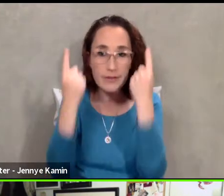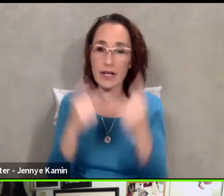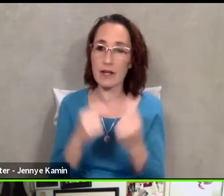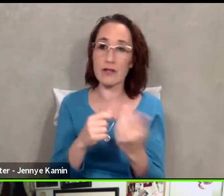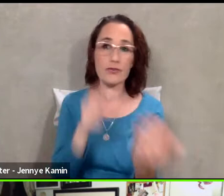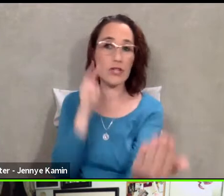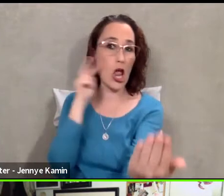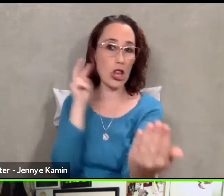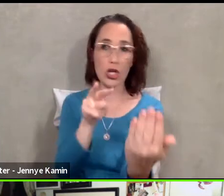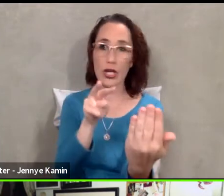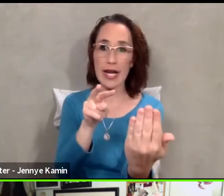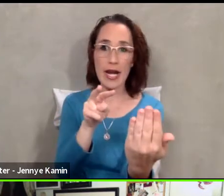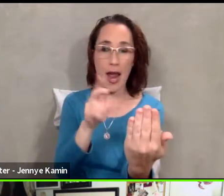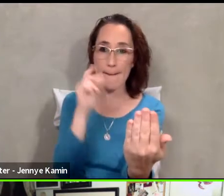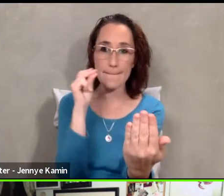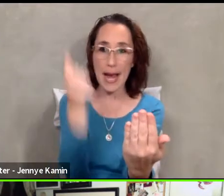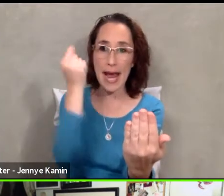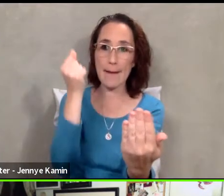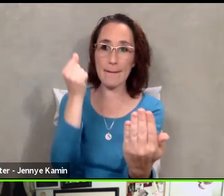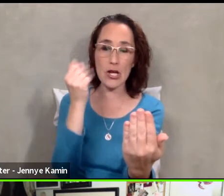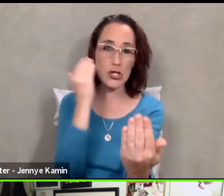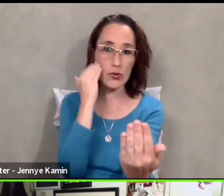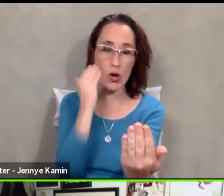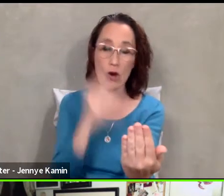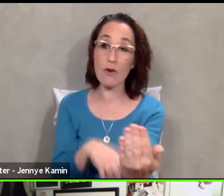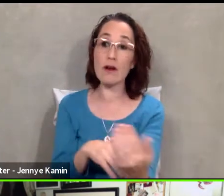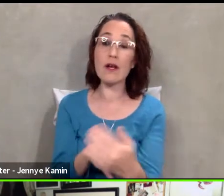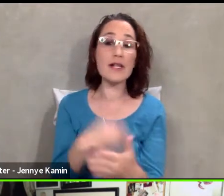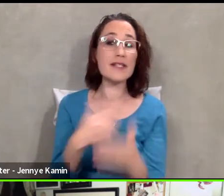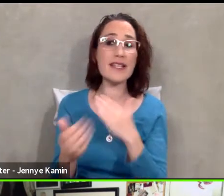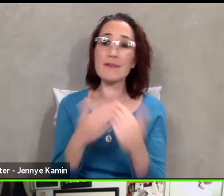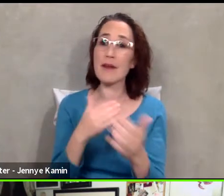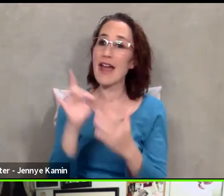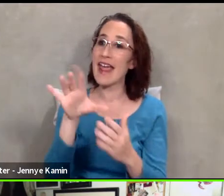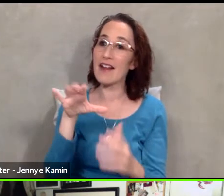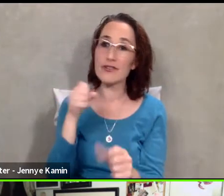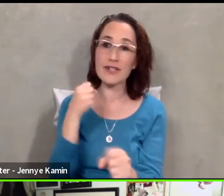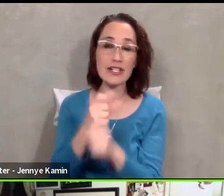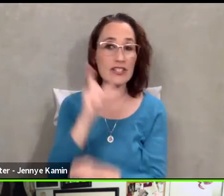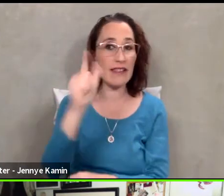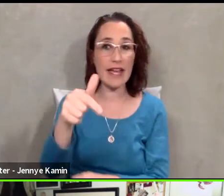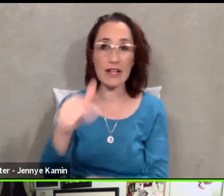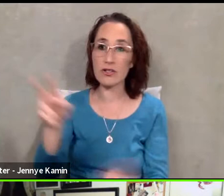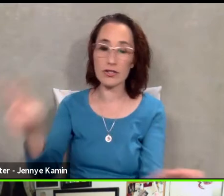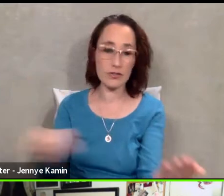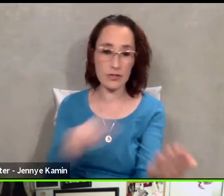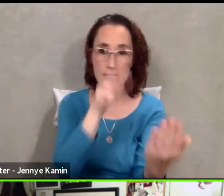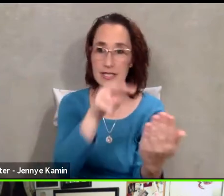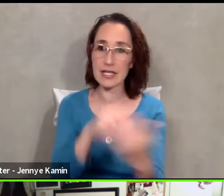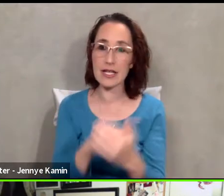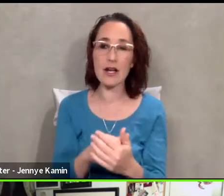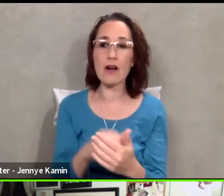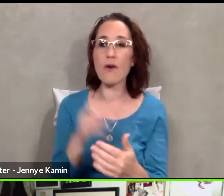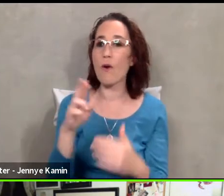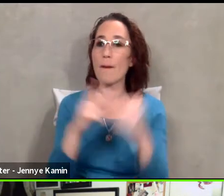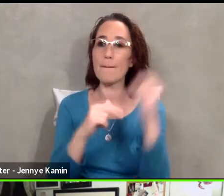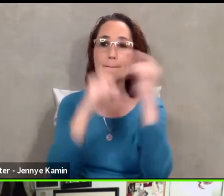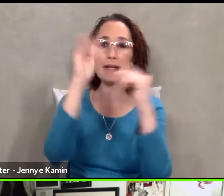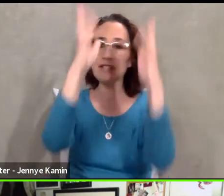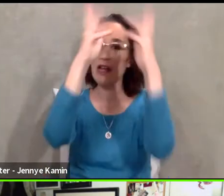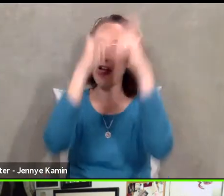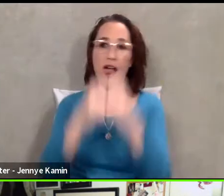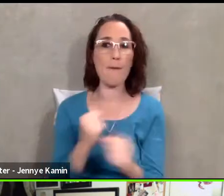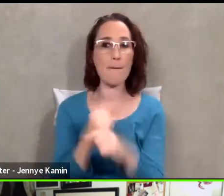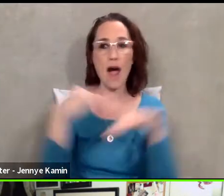something that even if someone very different than you sees that thing held in the streets or sees that thing in the rubble of a bombed out building, they know it's something real.